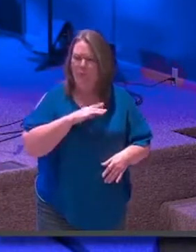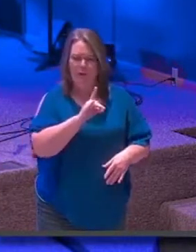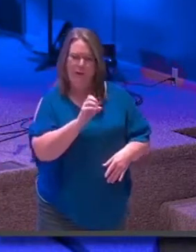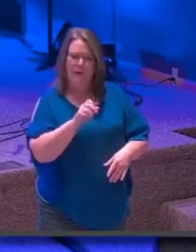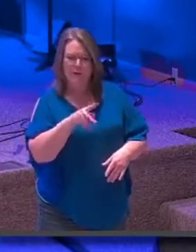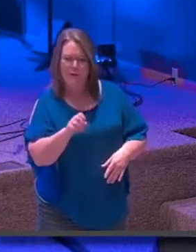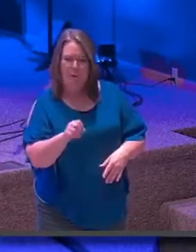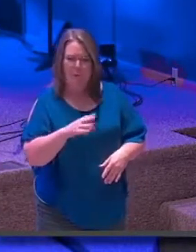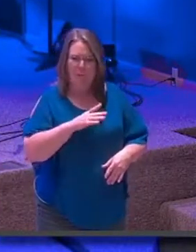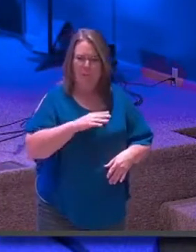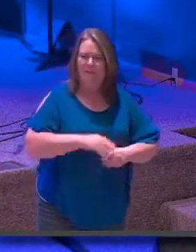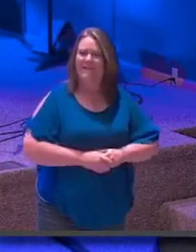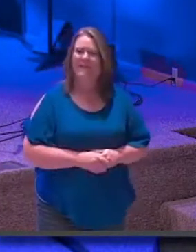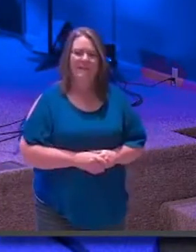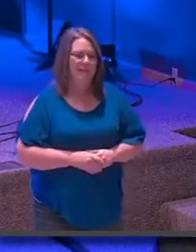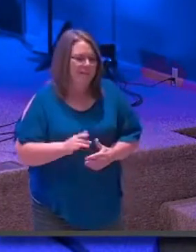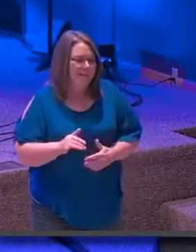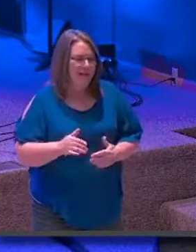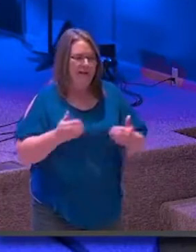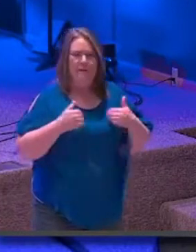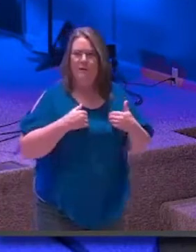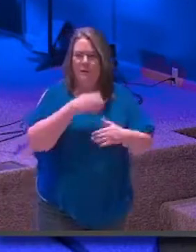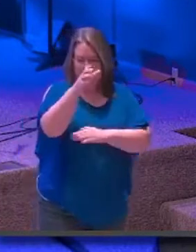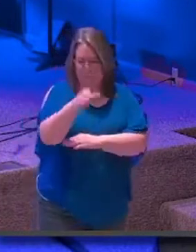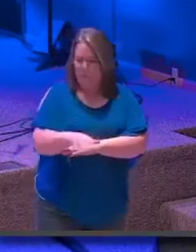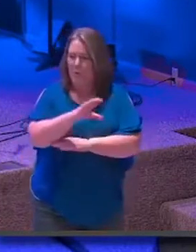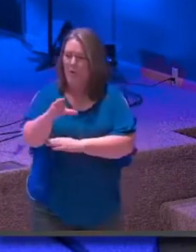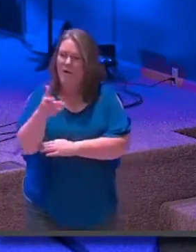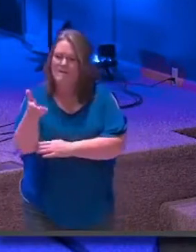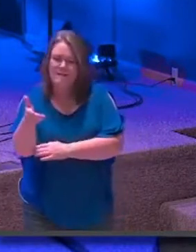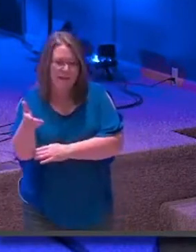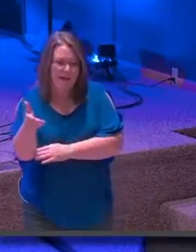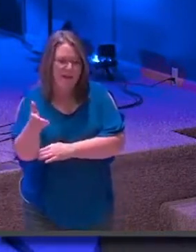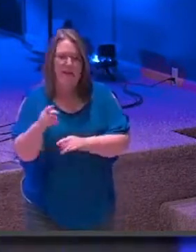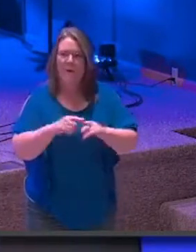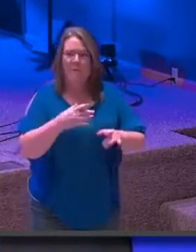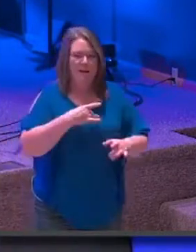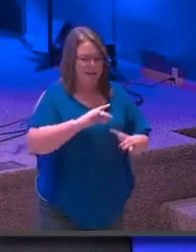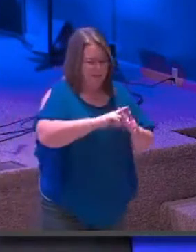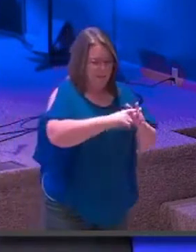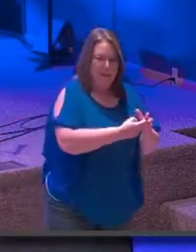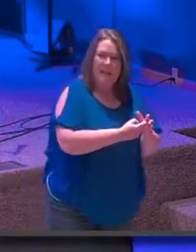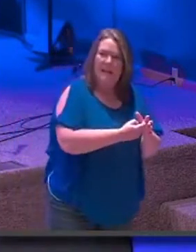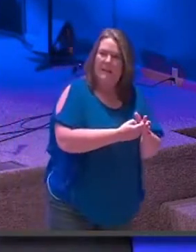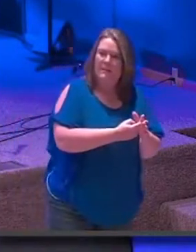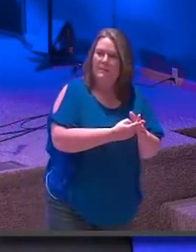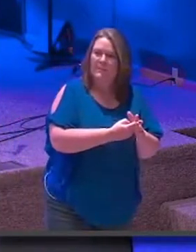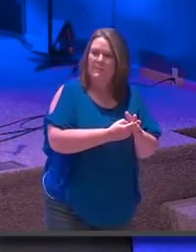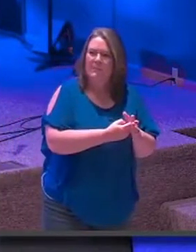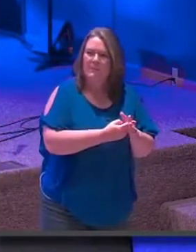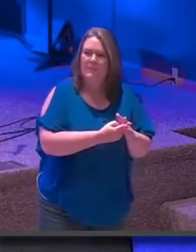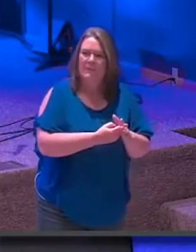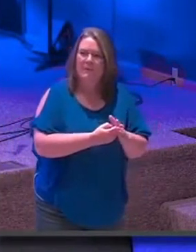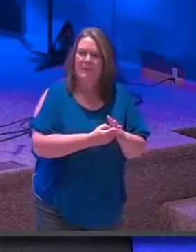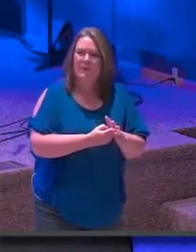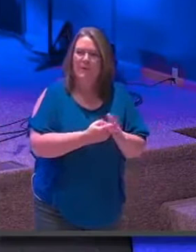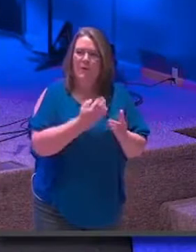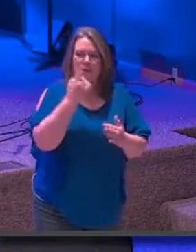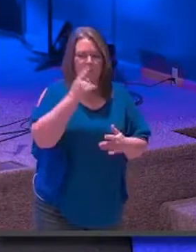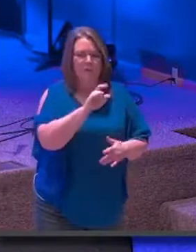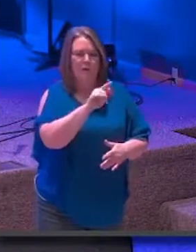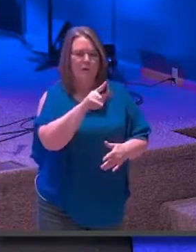Like, you know, you got the cross over here, but like, I like at the beginning where we'll wait for the loop to start. Come on